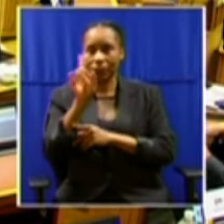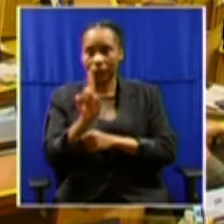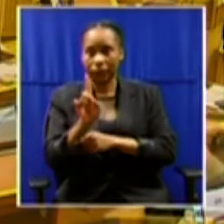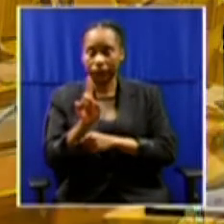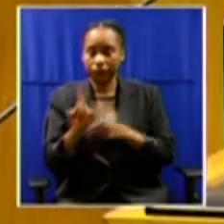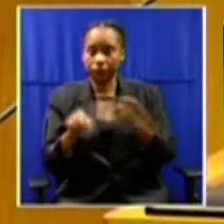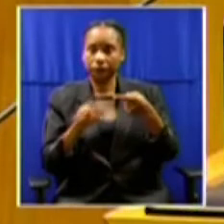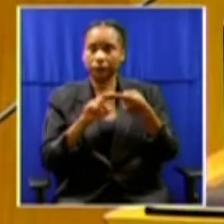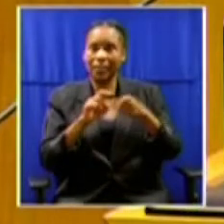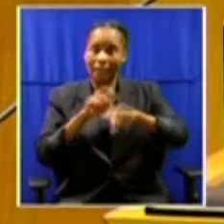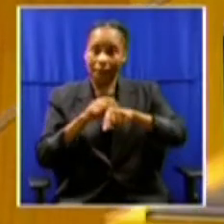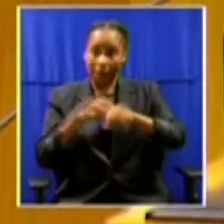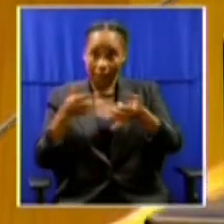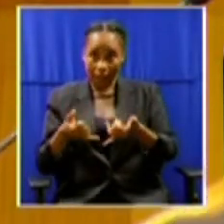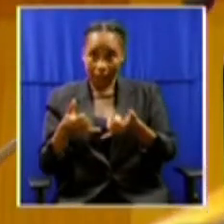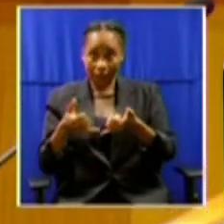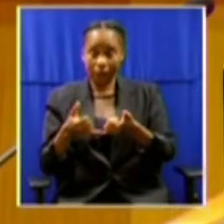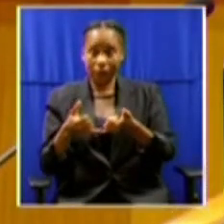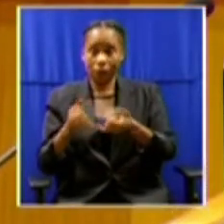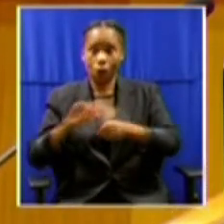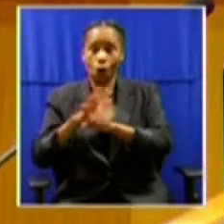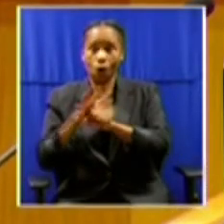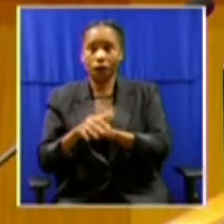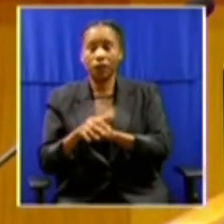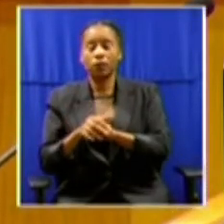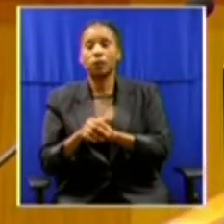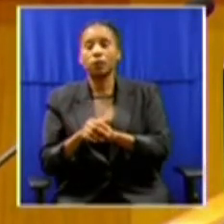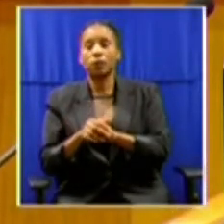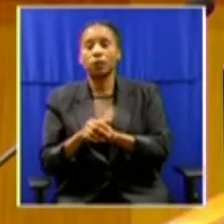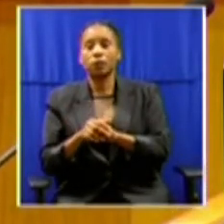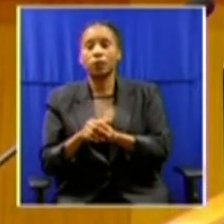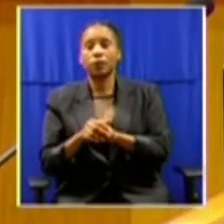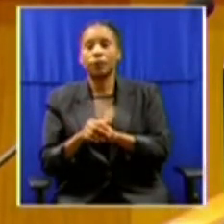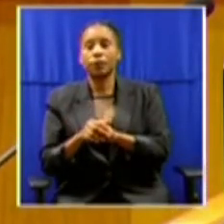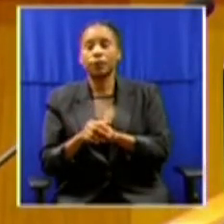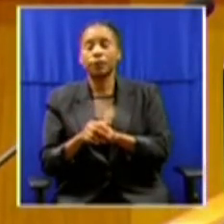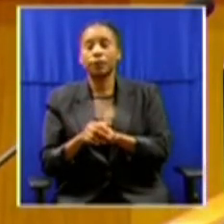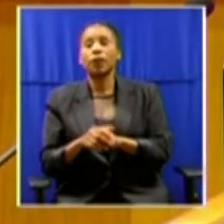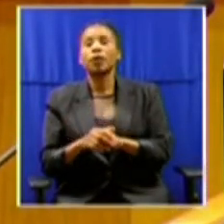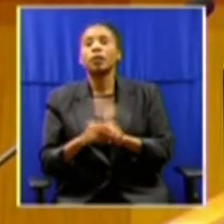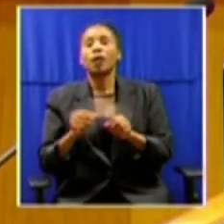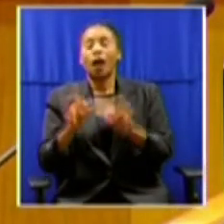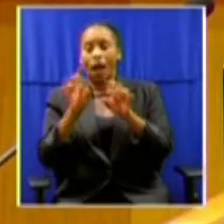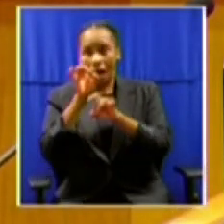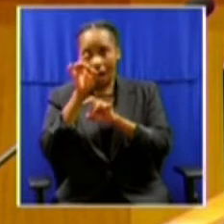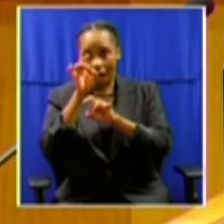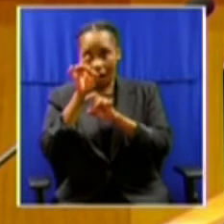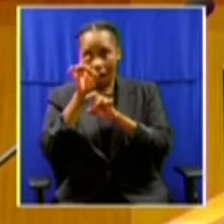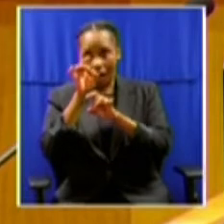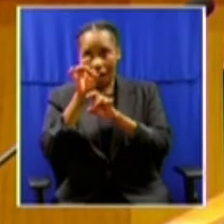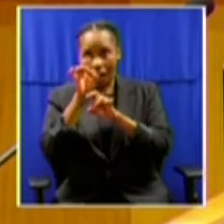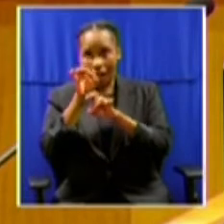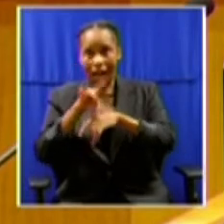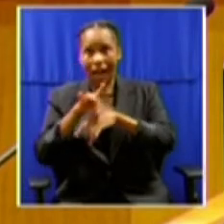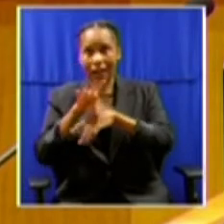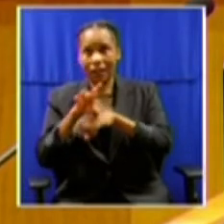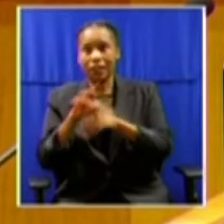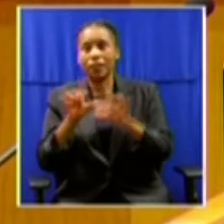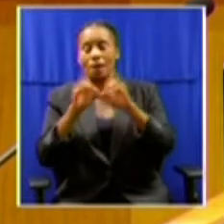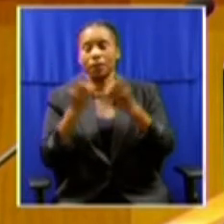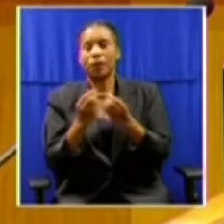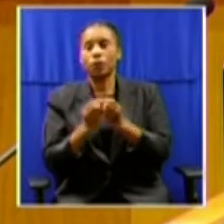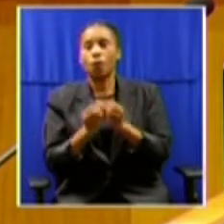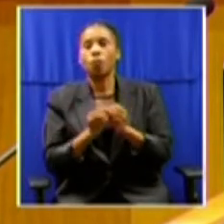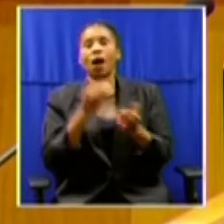during this period, we have also encouraged the departments and the various area commissioners to apply to the magistrates'